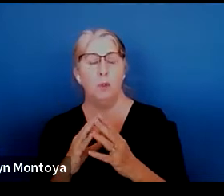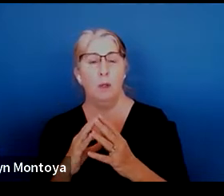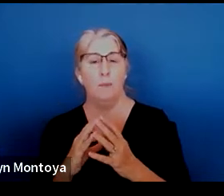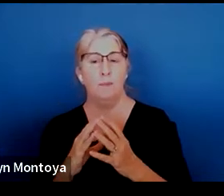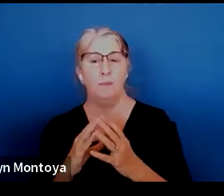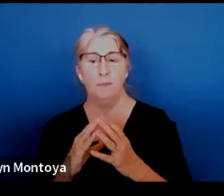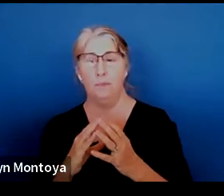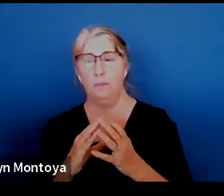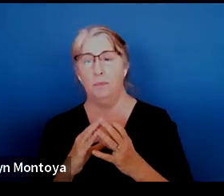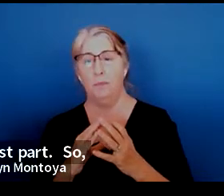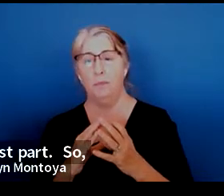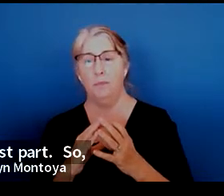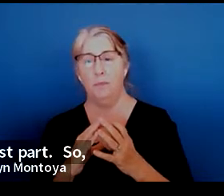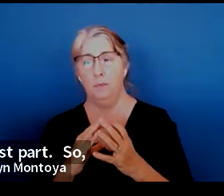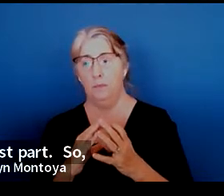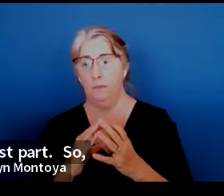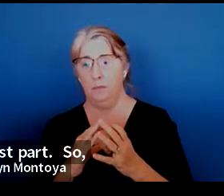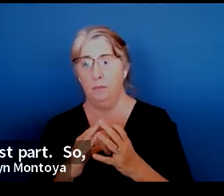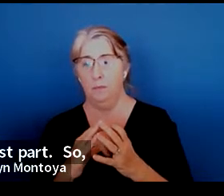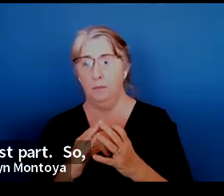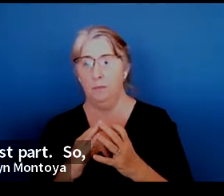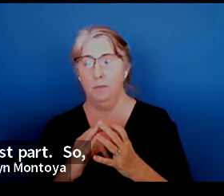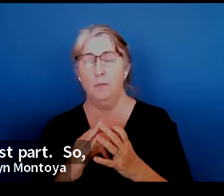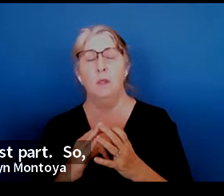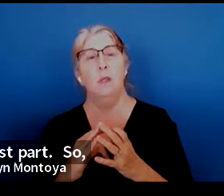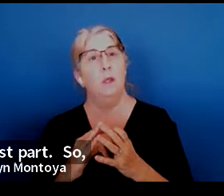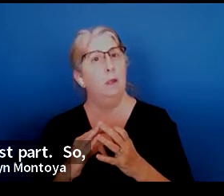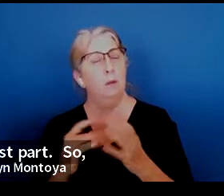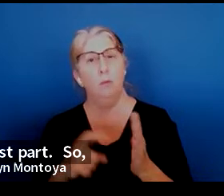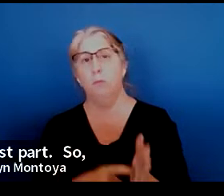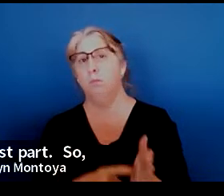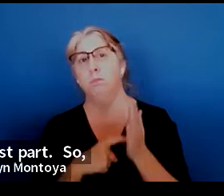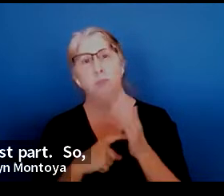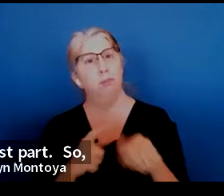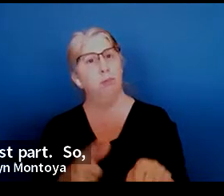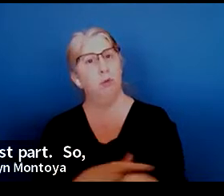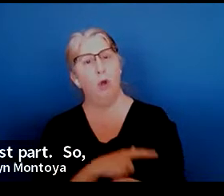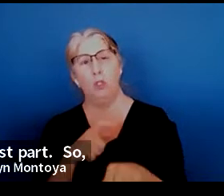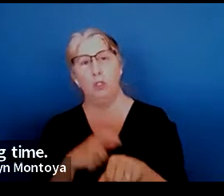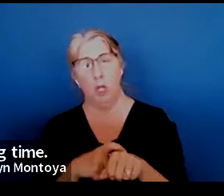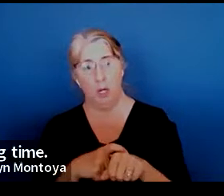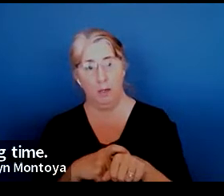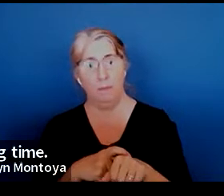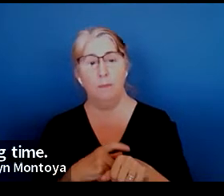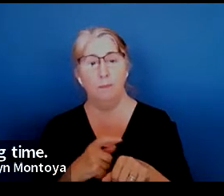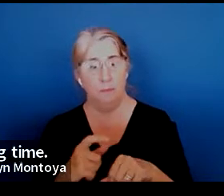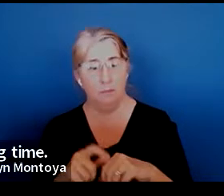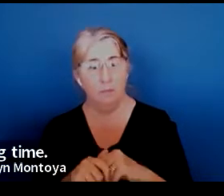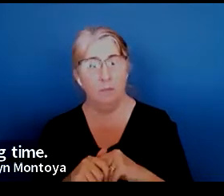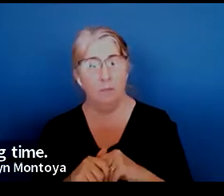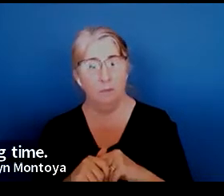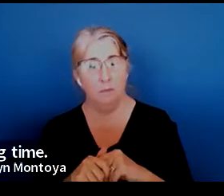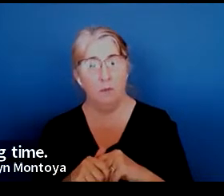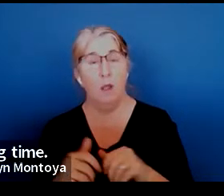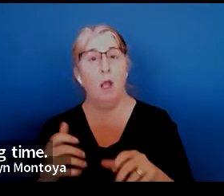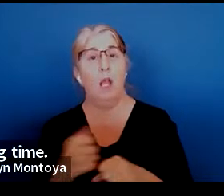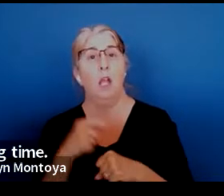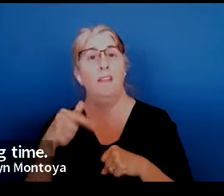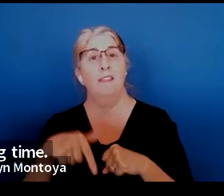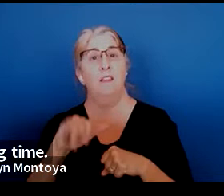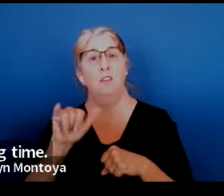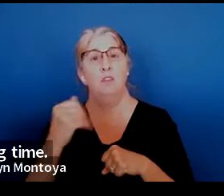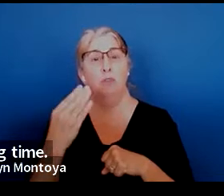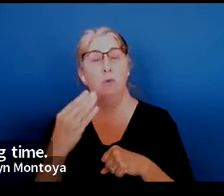it took quite a long time. I got this position in